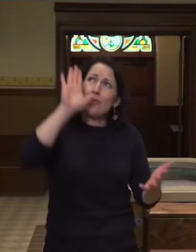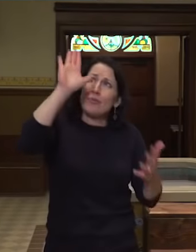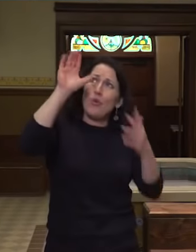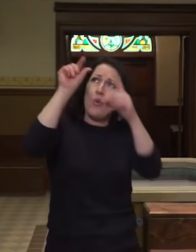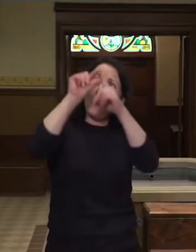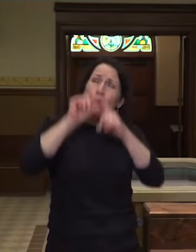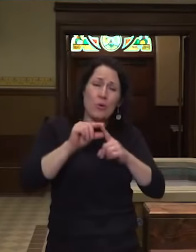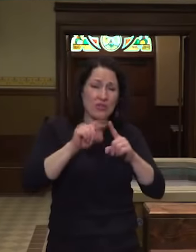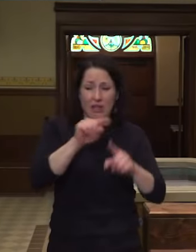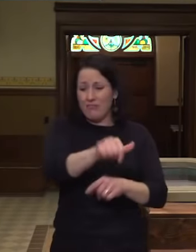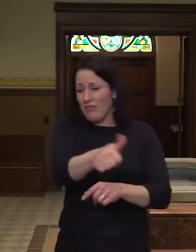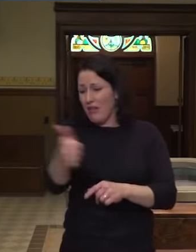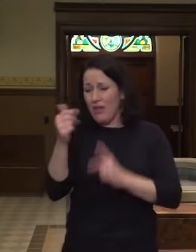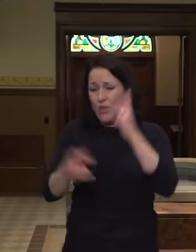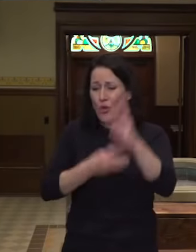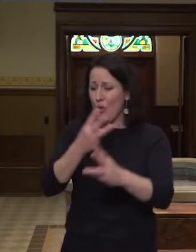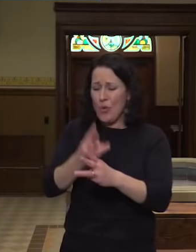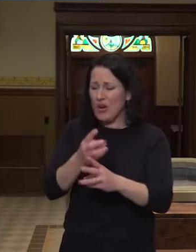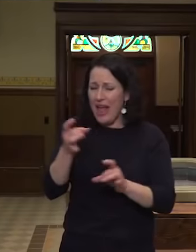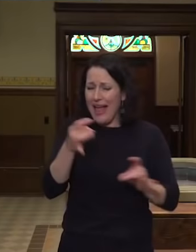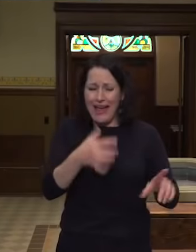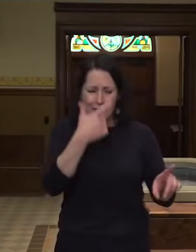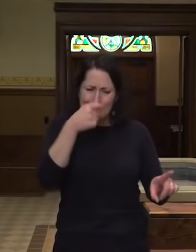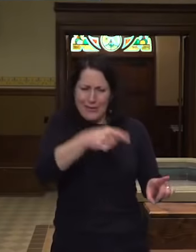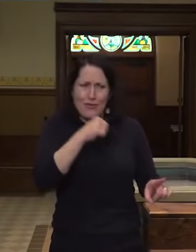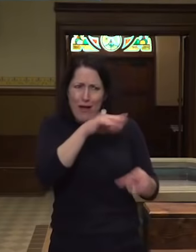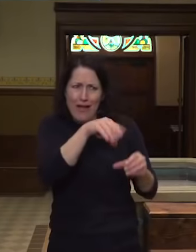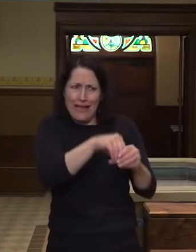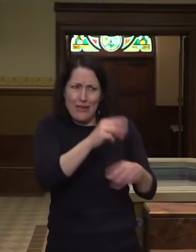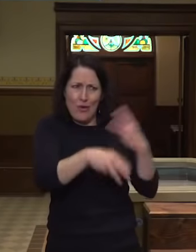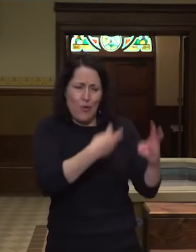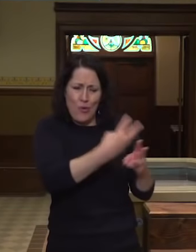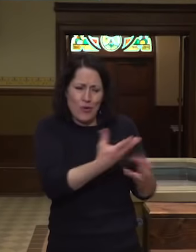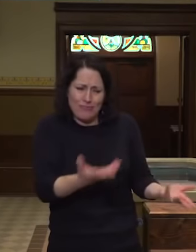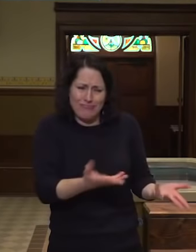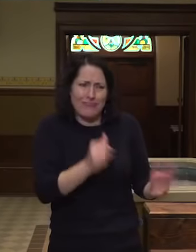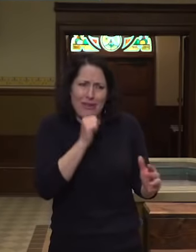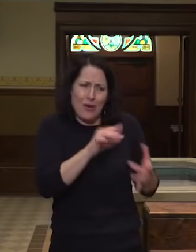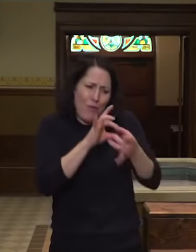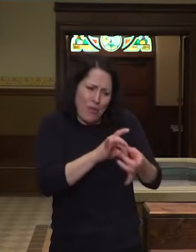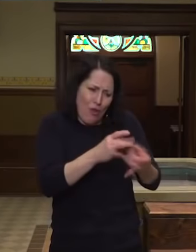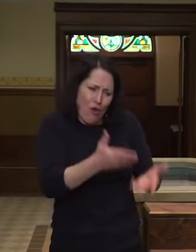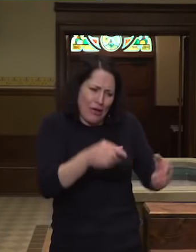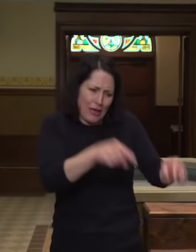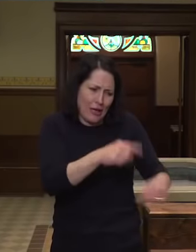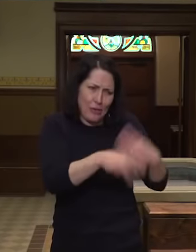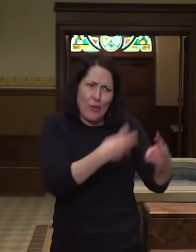them because they do not belong to the world any more than I belong to the world.